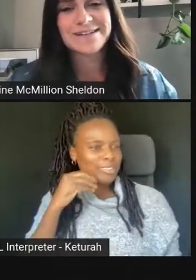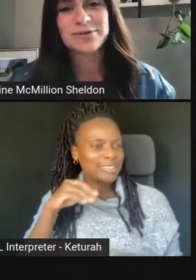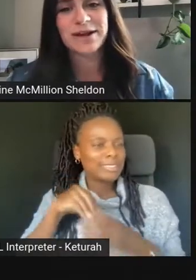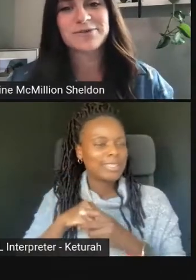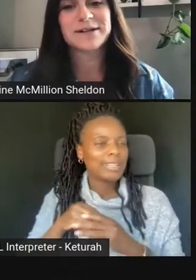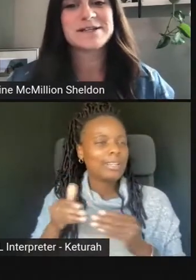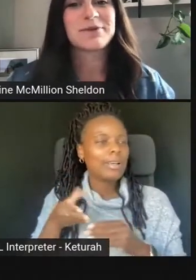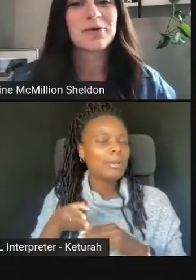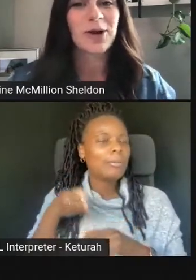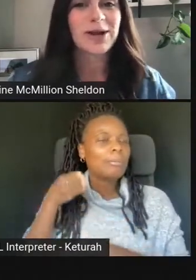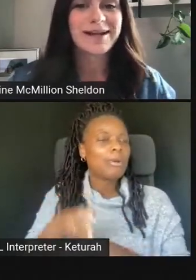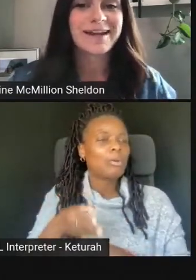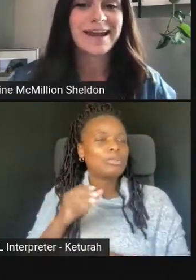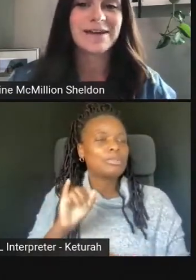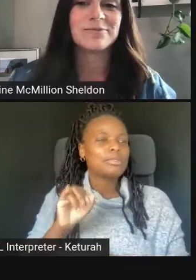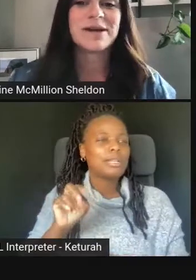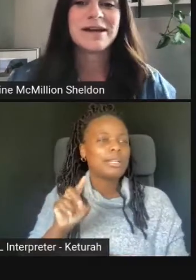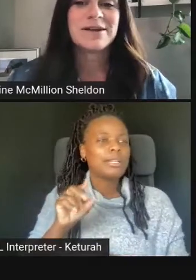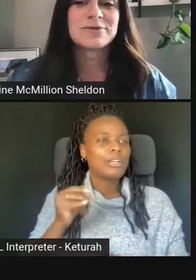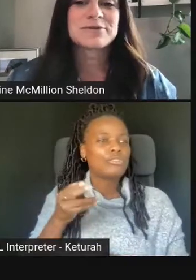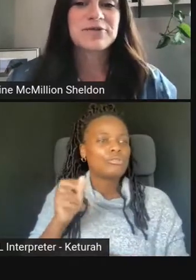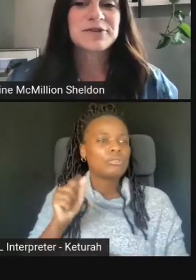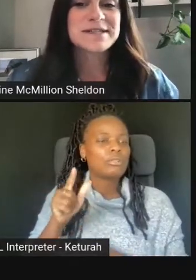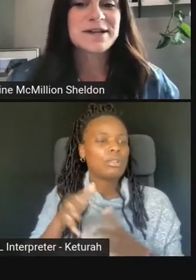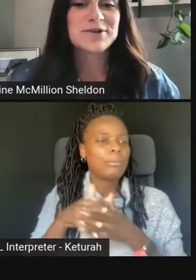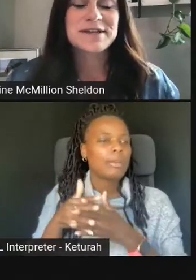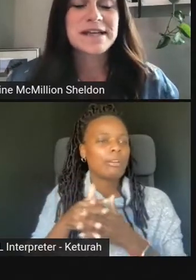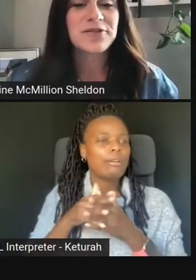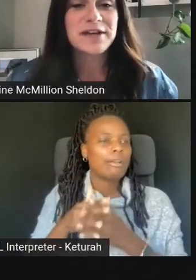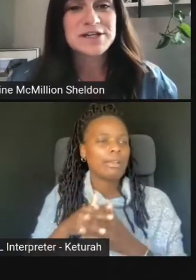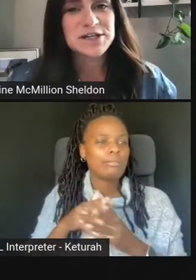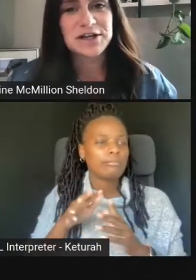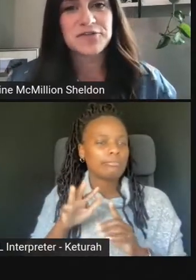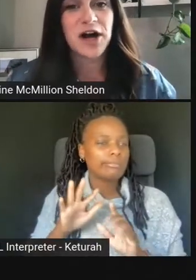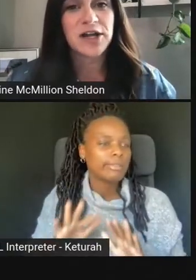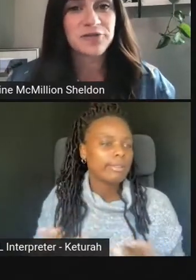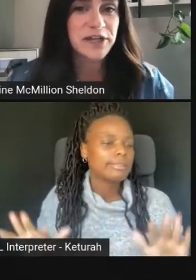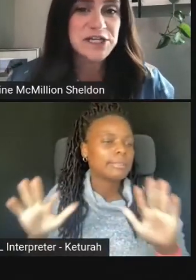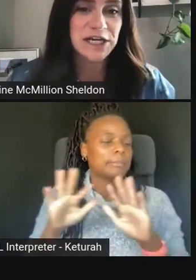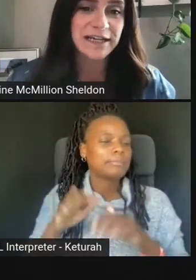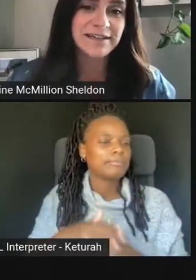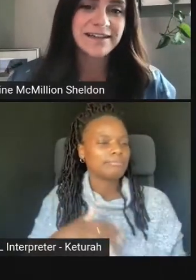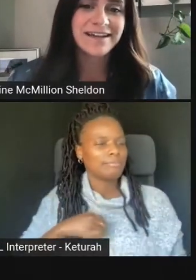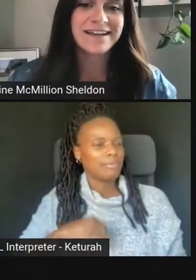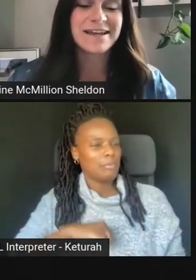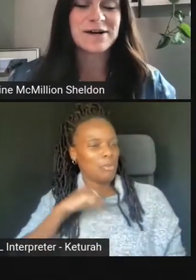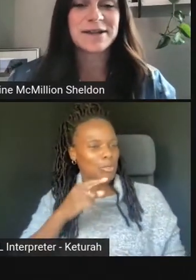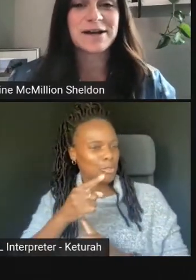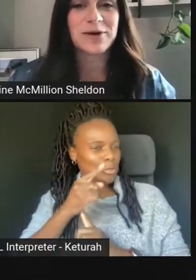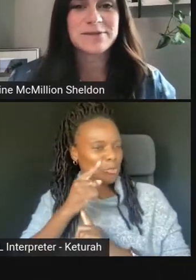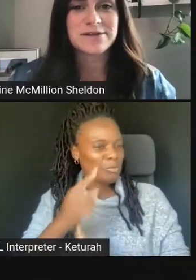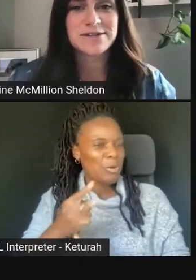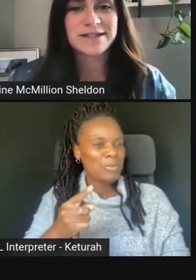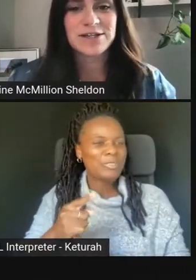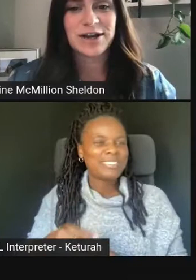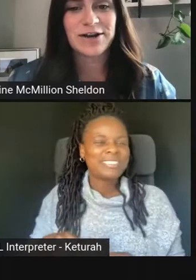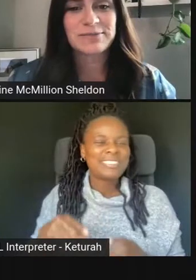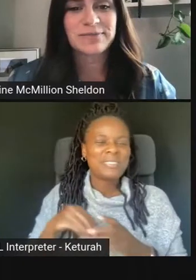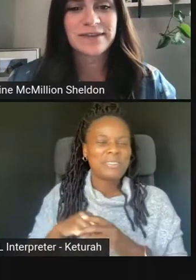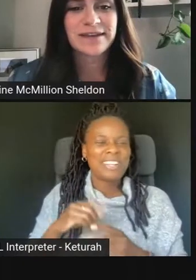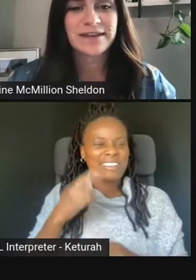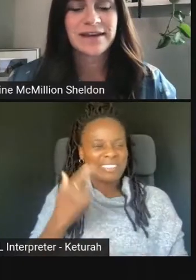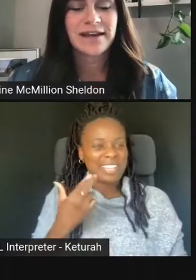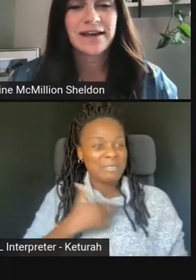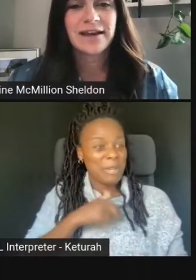moment is when I realized my work and name was referenced under the definition of unflinching in the online Webster's